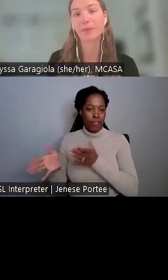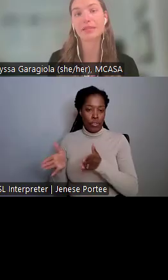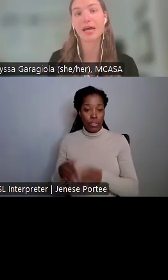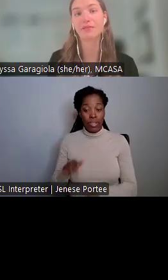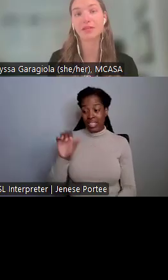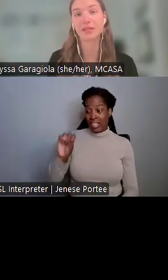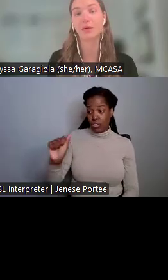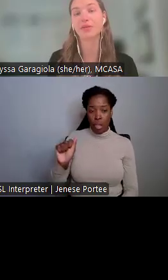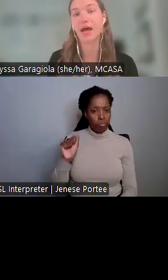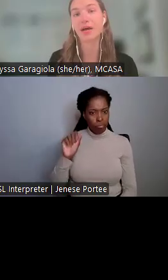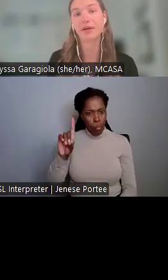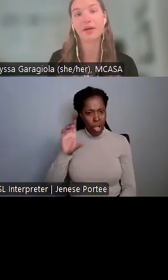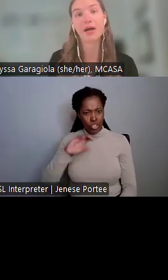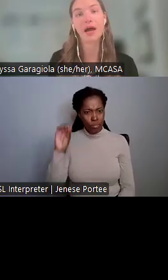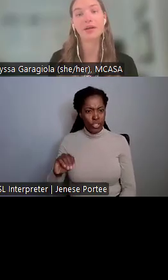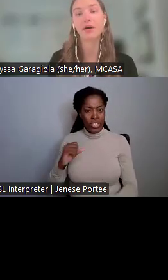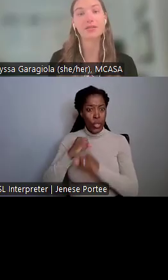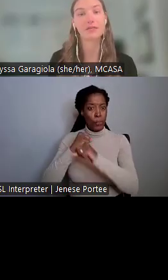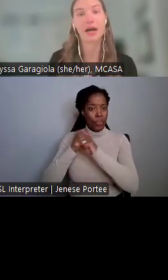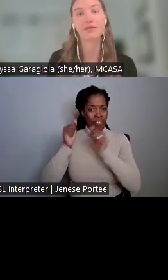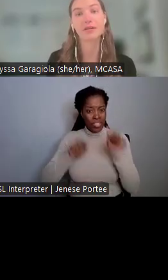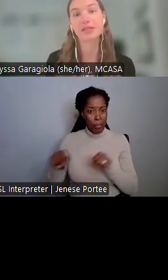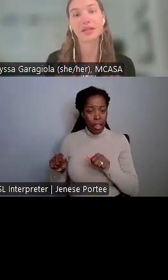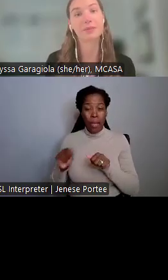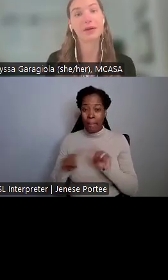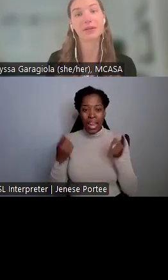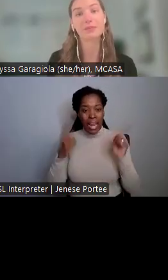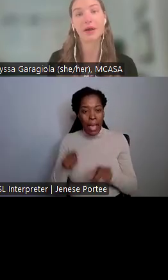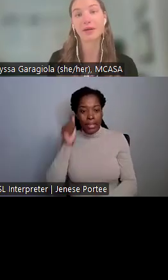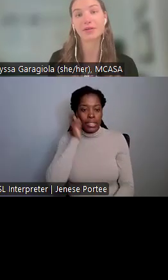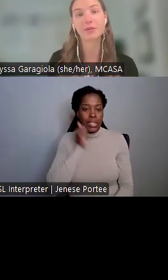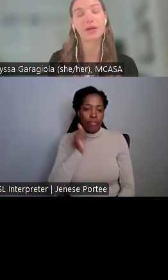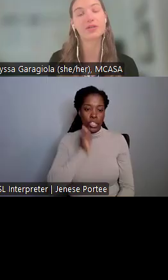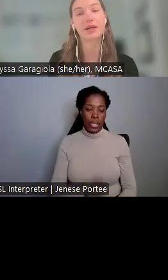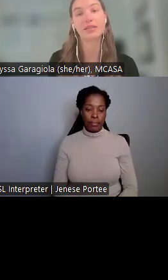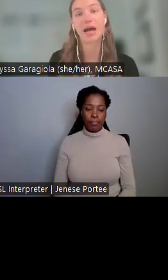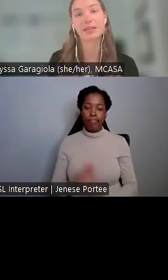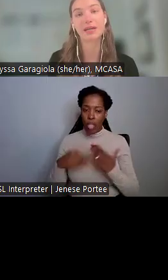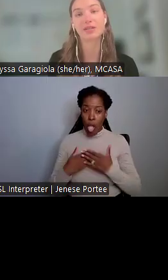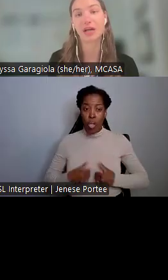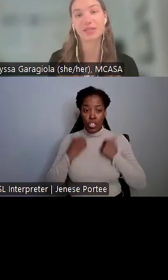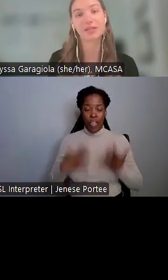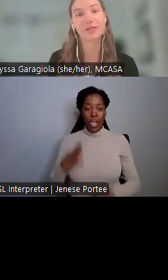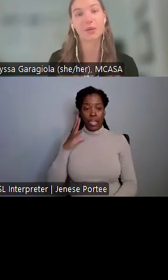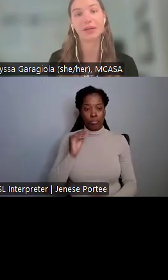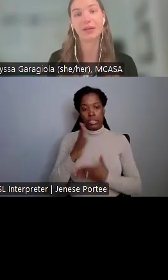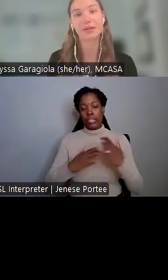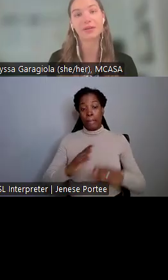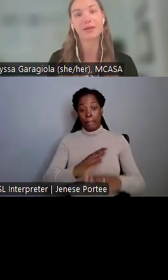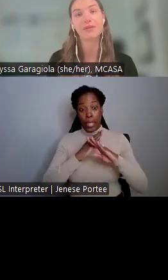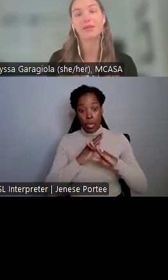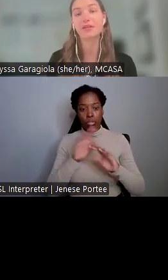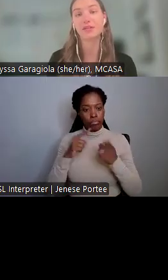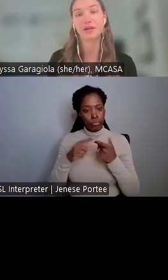it happens every single day. And all survivors experience barriers when trying to access justice or